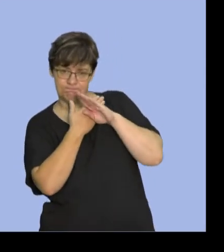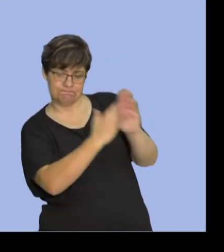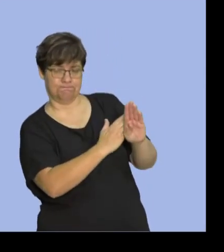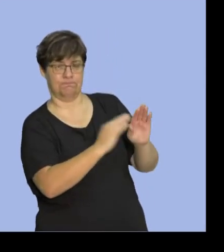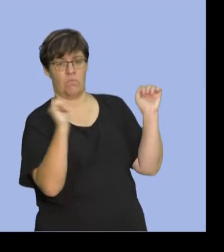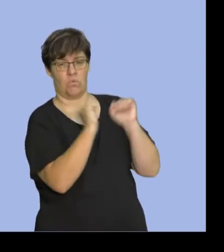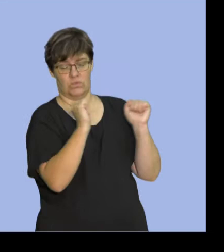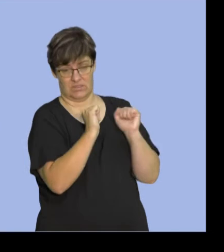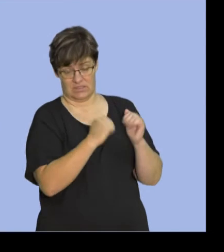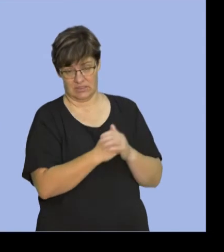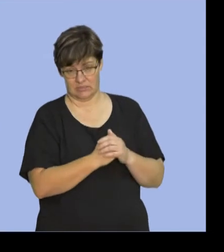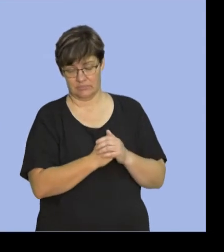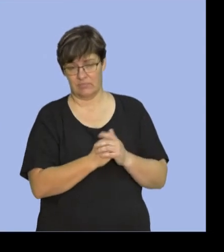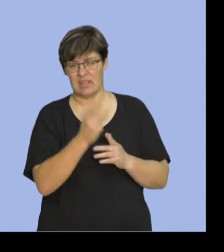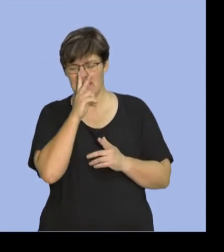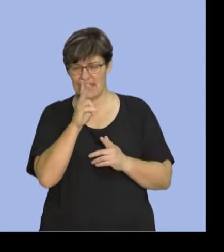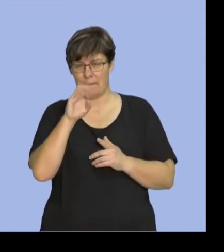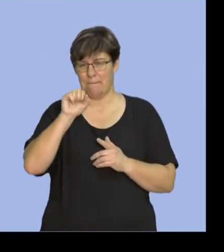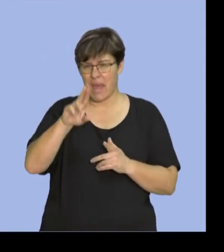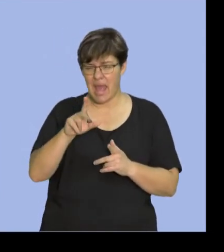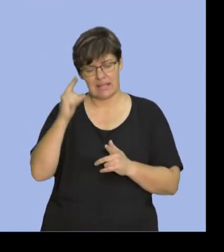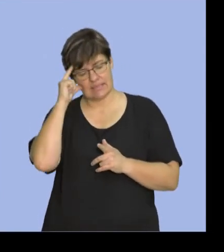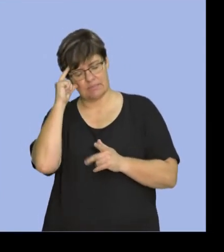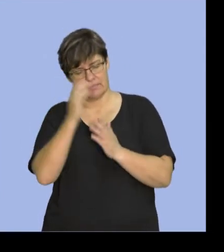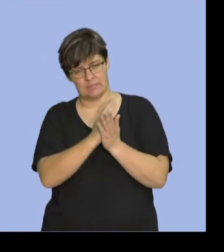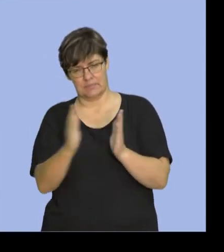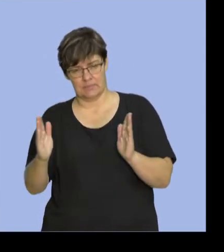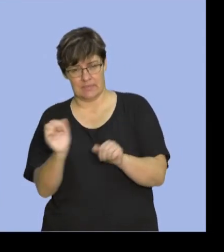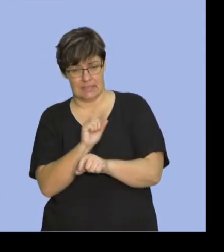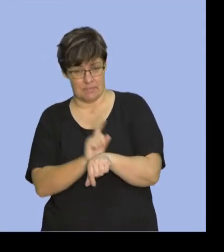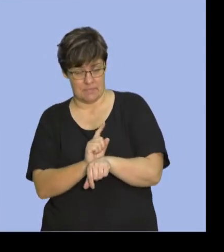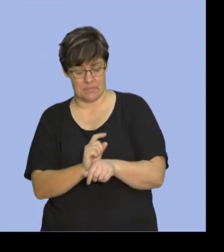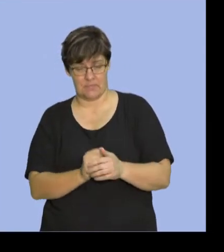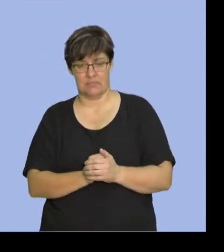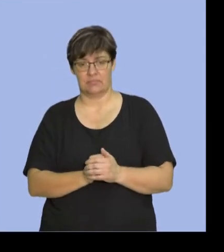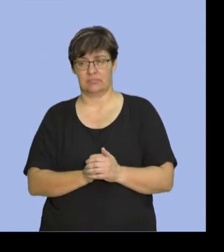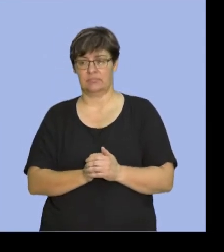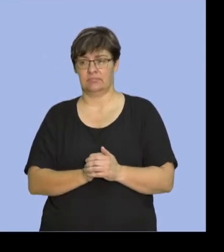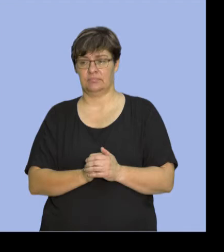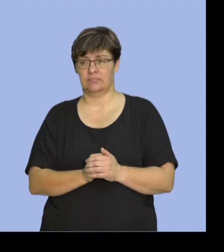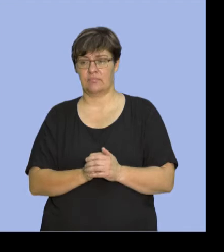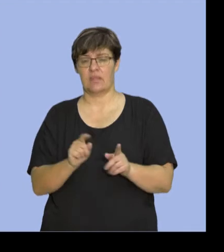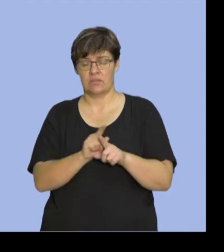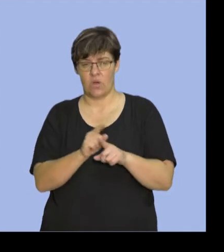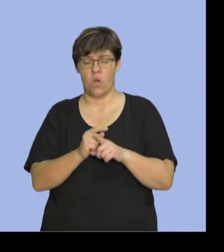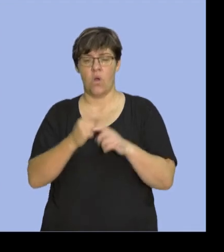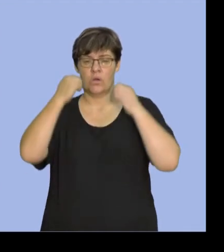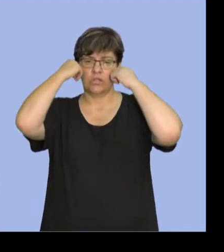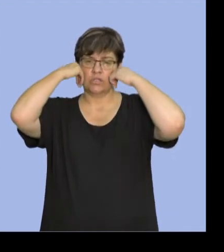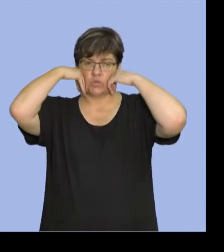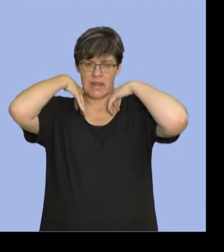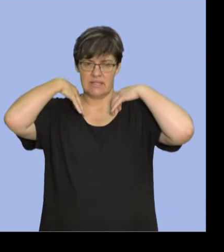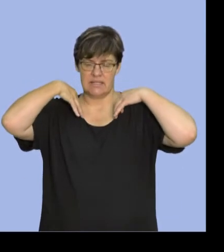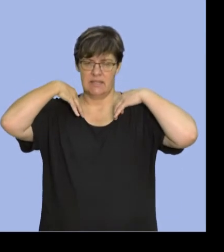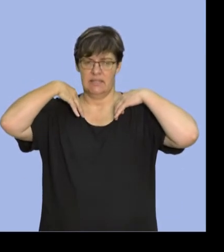often seen in bears that hibernate. We also know that there are sweat glands that